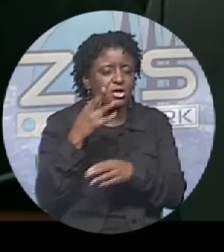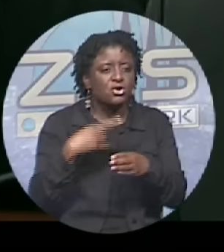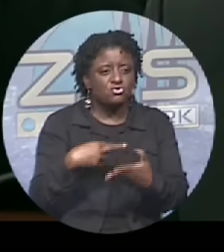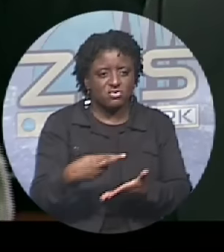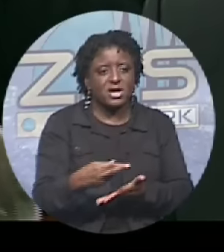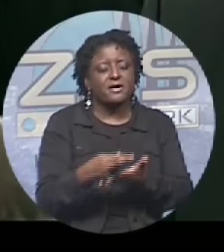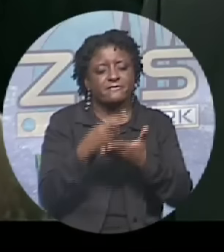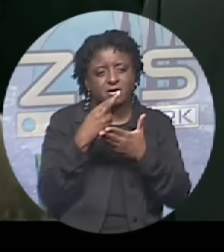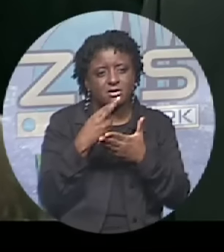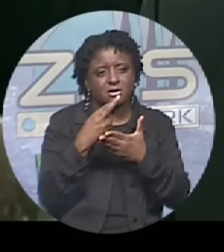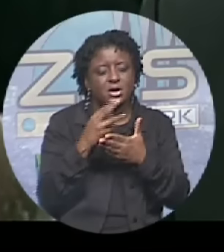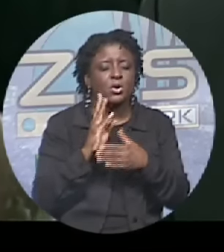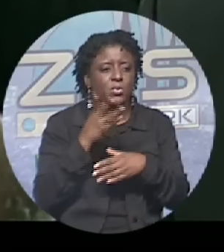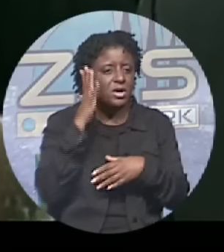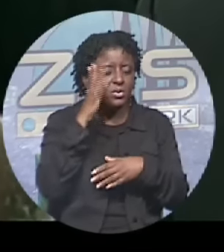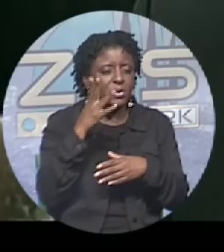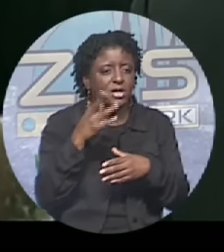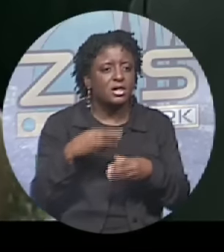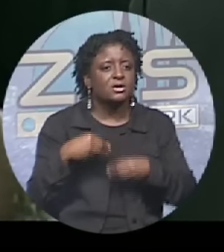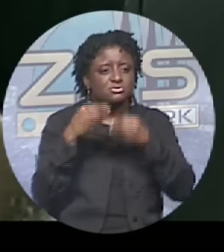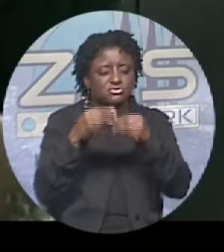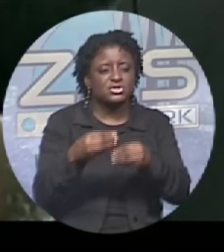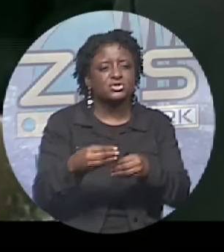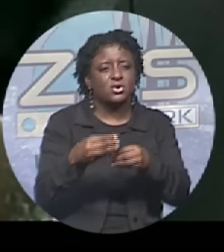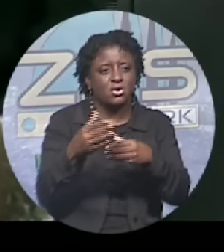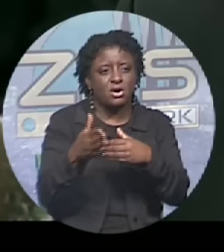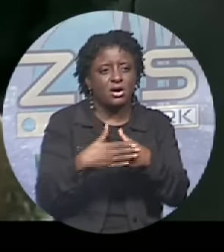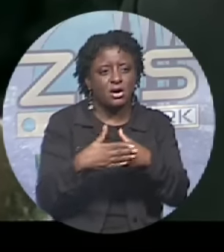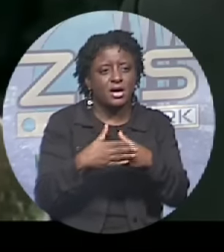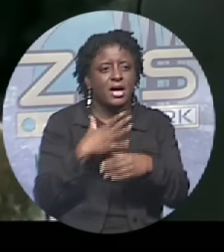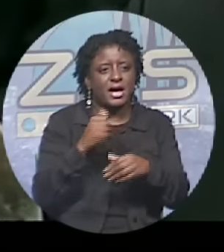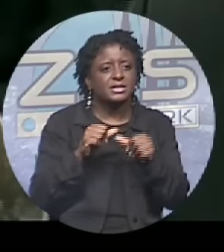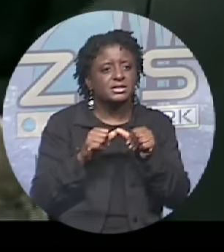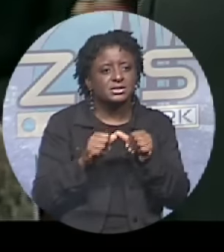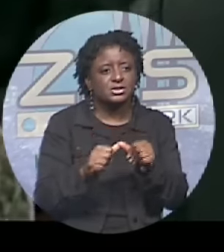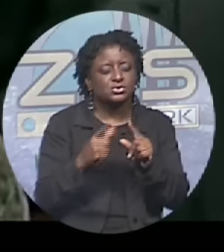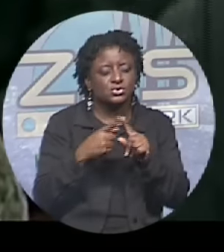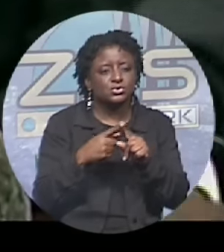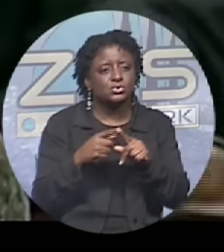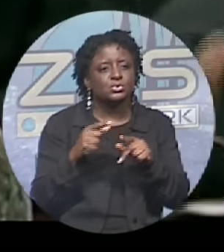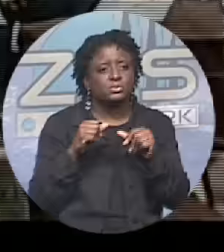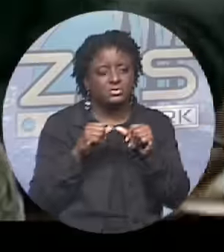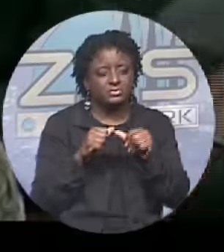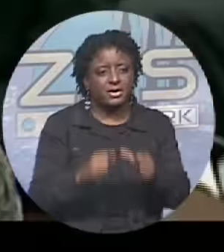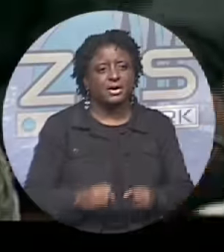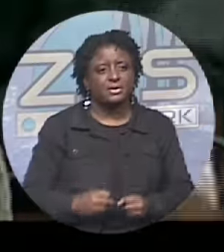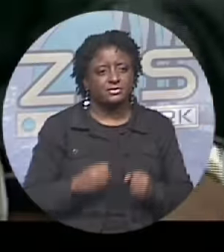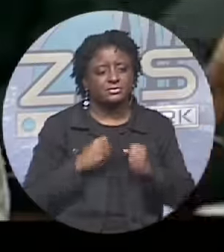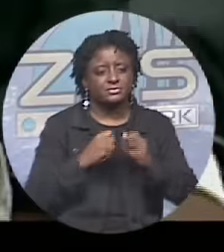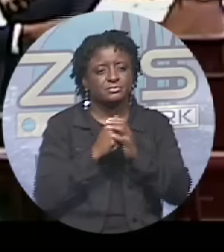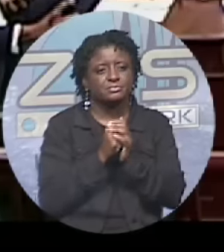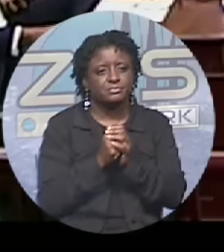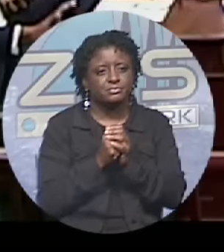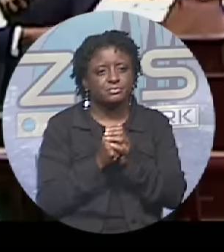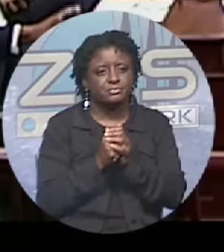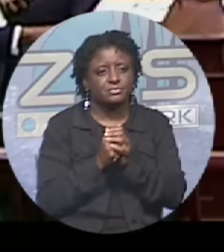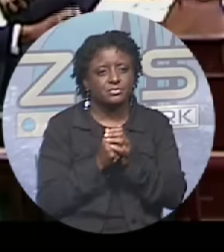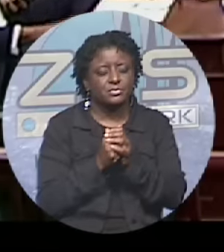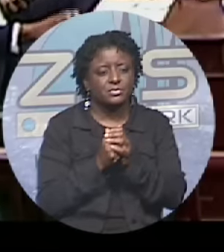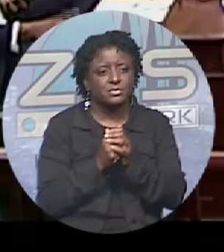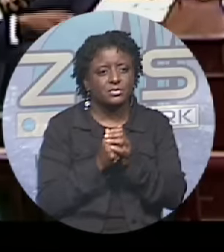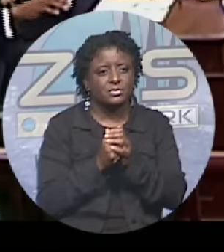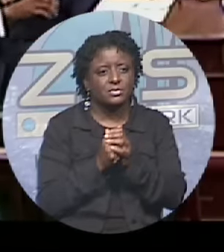recover. We will restore, and we will continue to rise. I said the ravaged islands